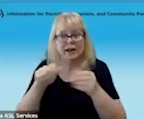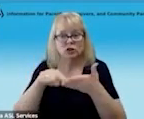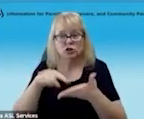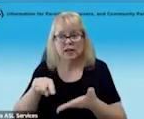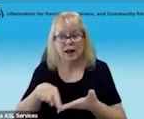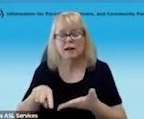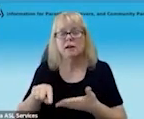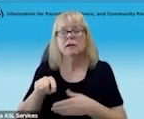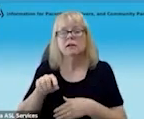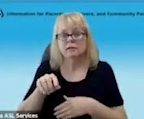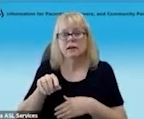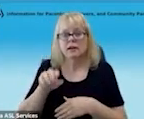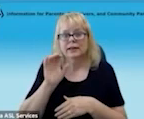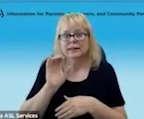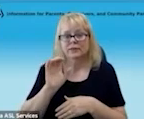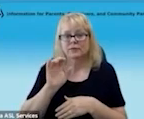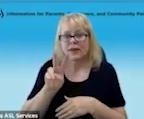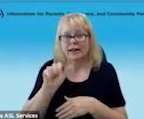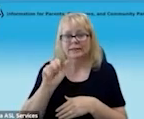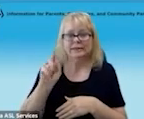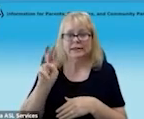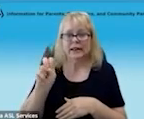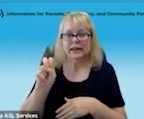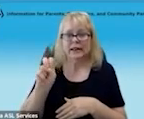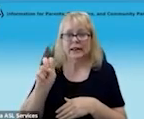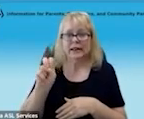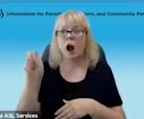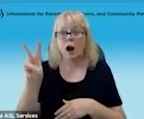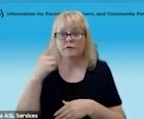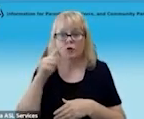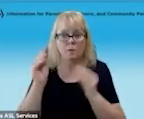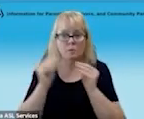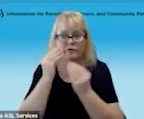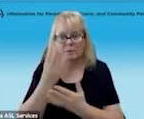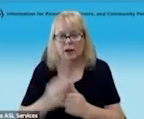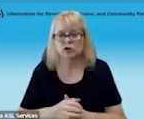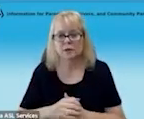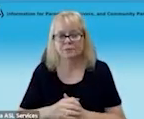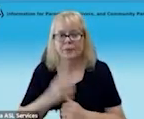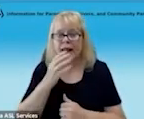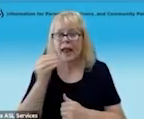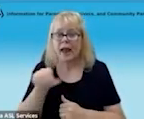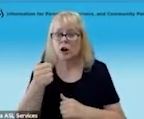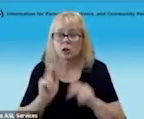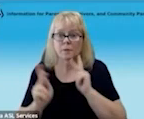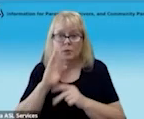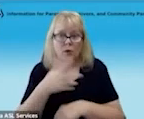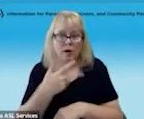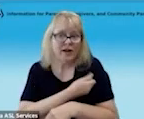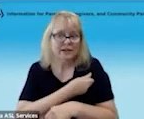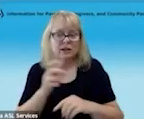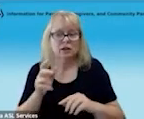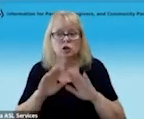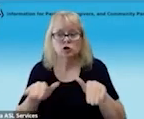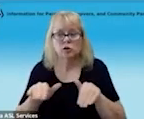health department, and local pharmacy to ask if they have the COVID-19 vaccines. Parents can also check vaccines.gov to search for